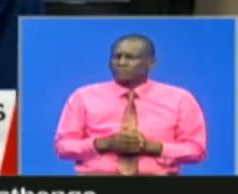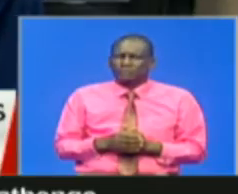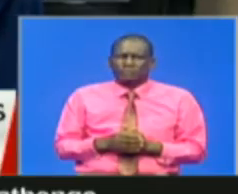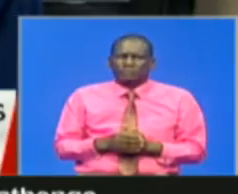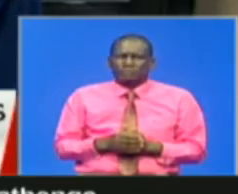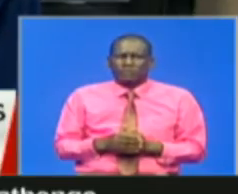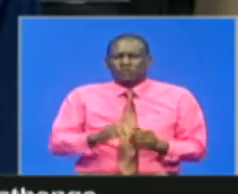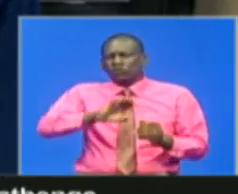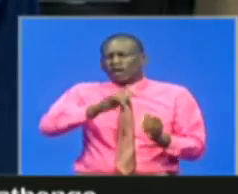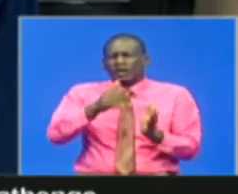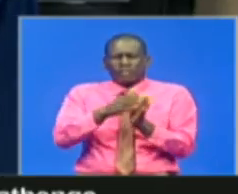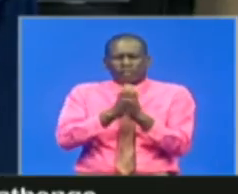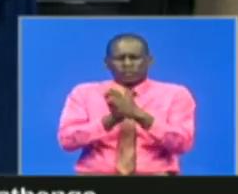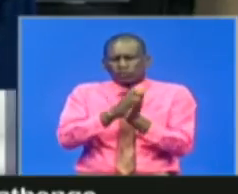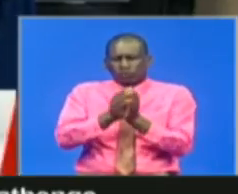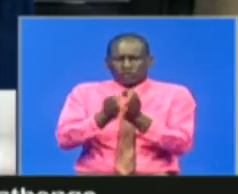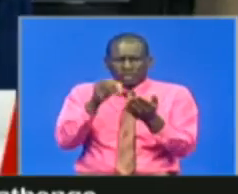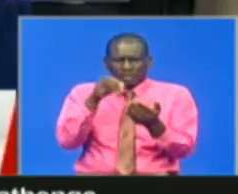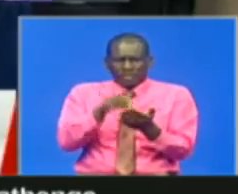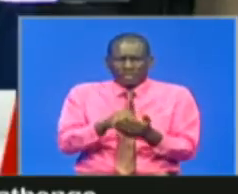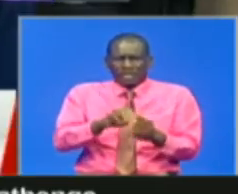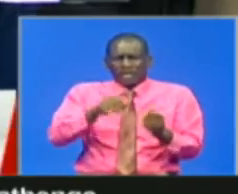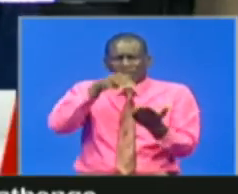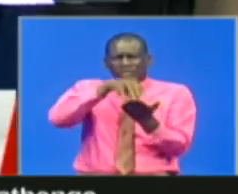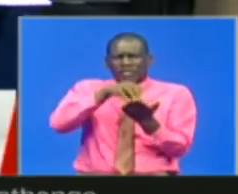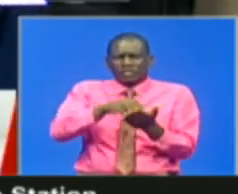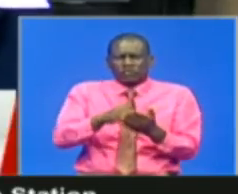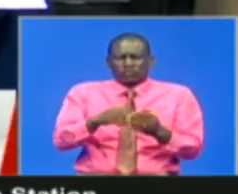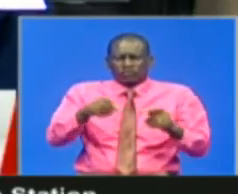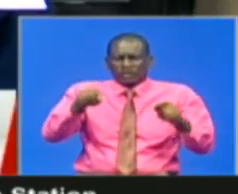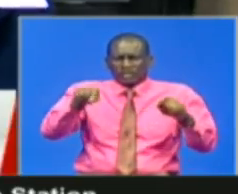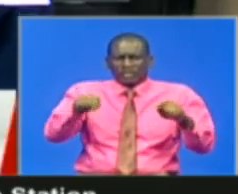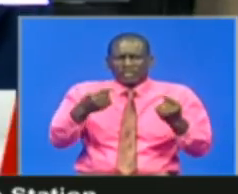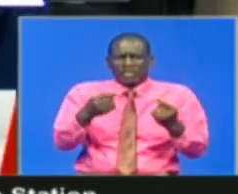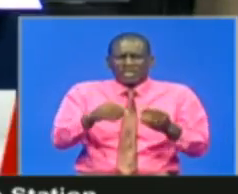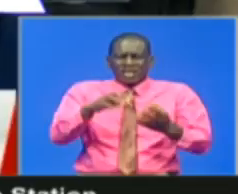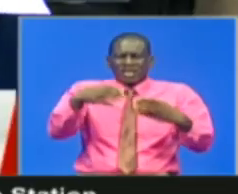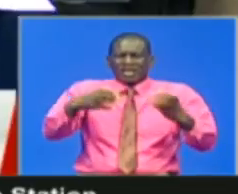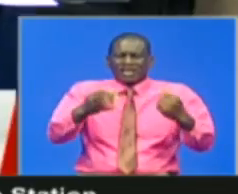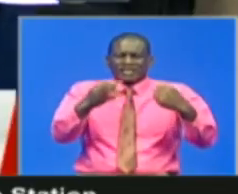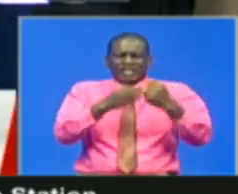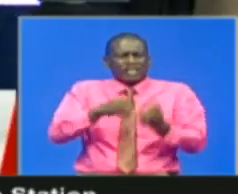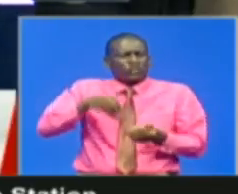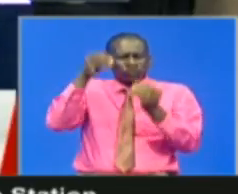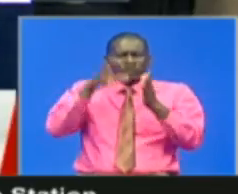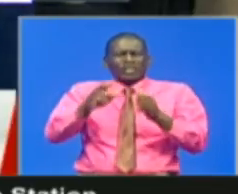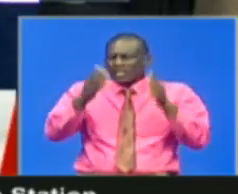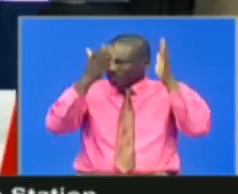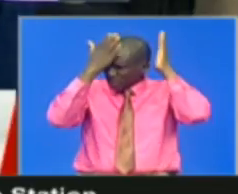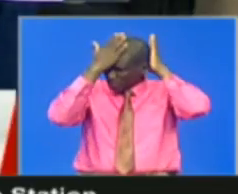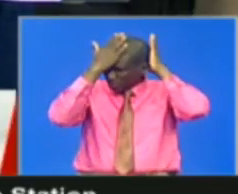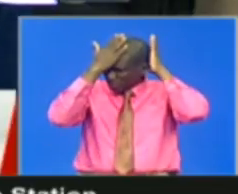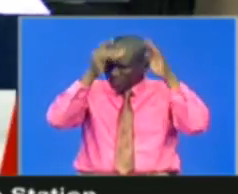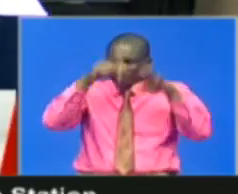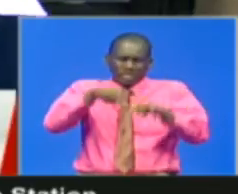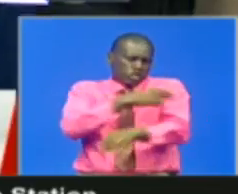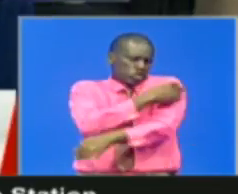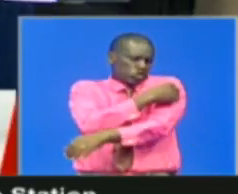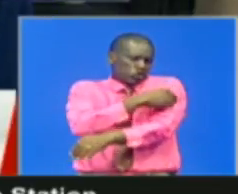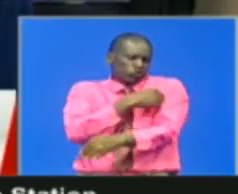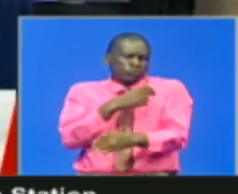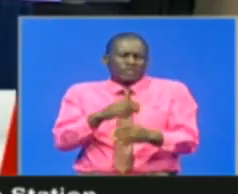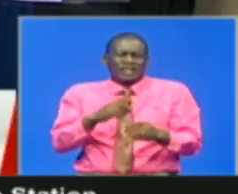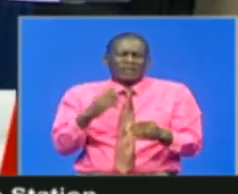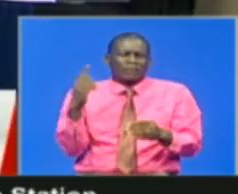on to another disturbing case of assault. A Standard 8 pupil in Kakamega has been admitted in hospital in